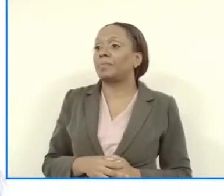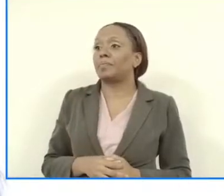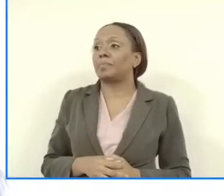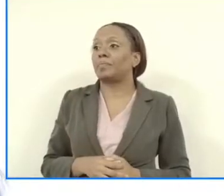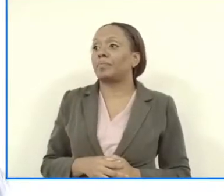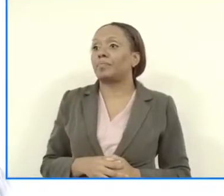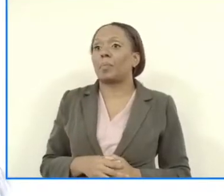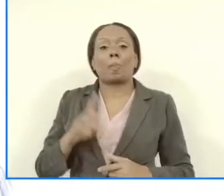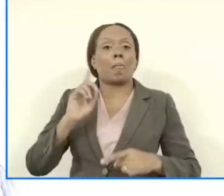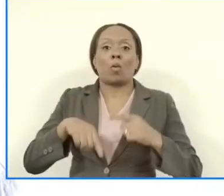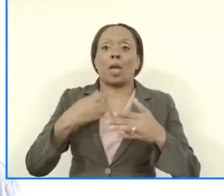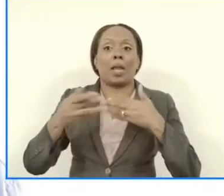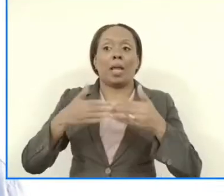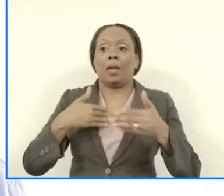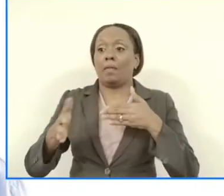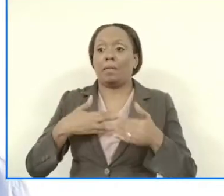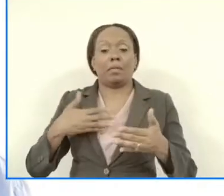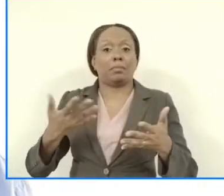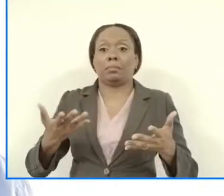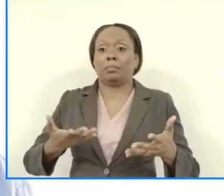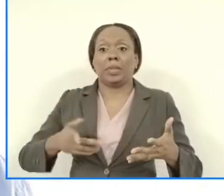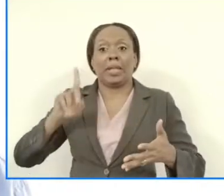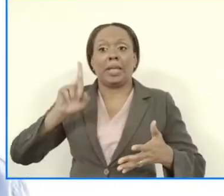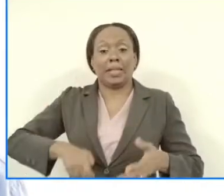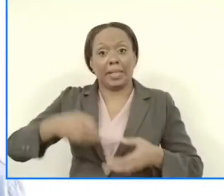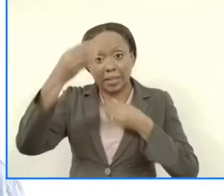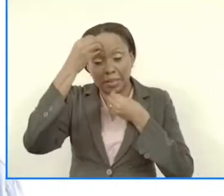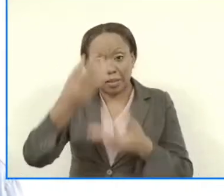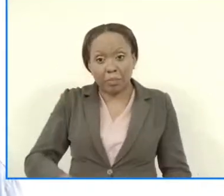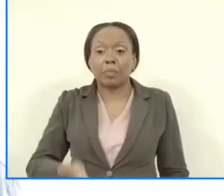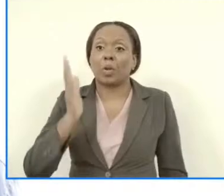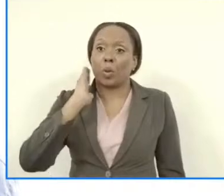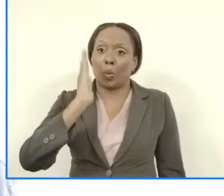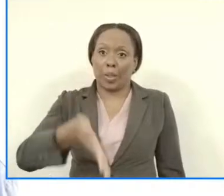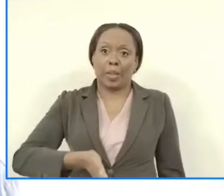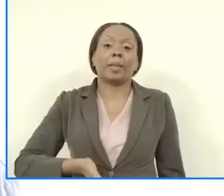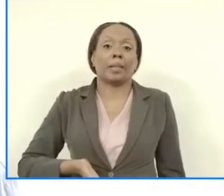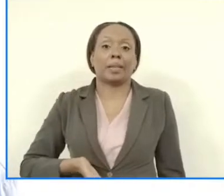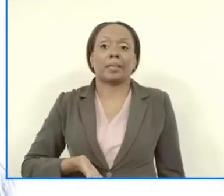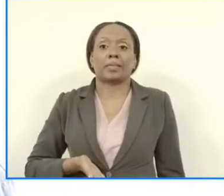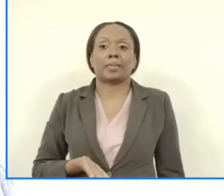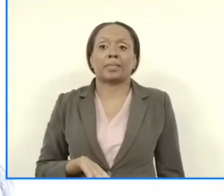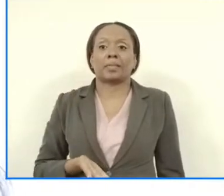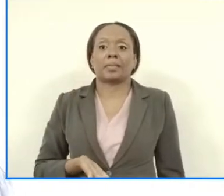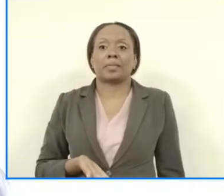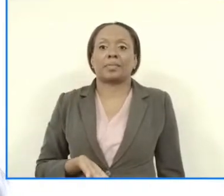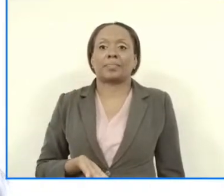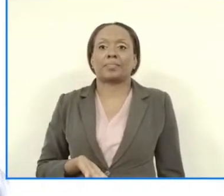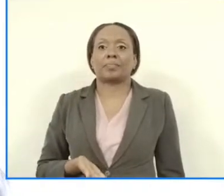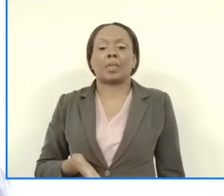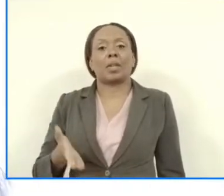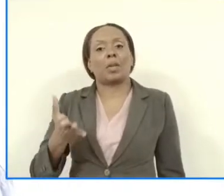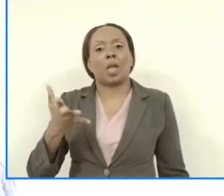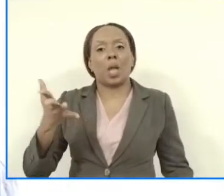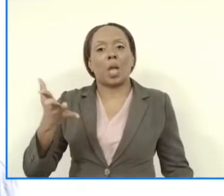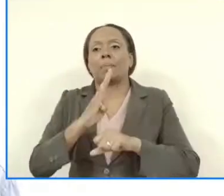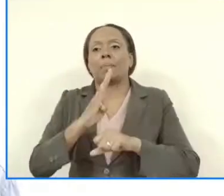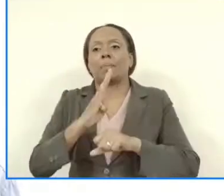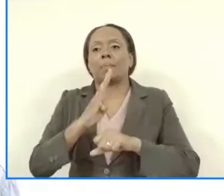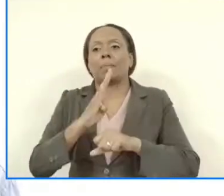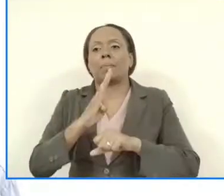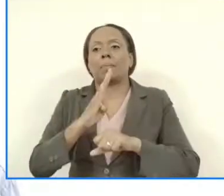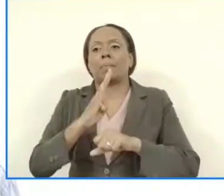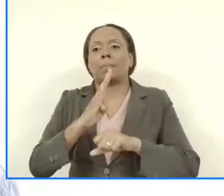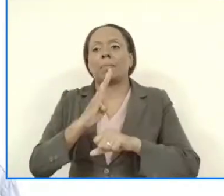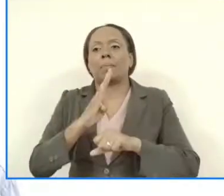as needs be to give updates, or we will circulate them through press statements if that would be sufficient to disseminate the information. Its